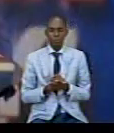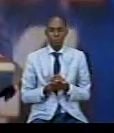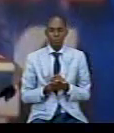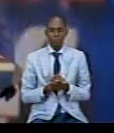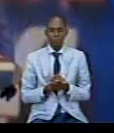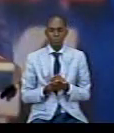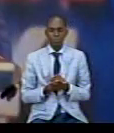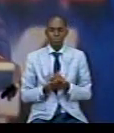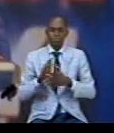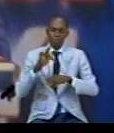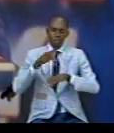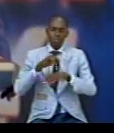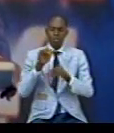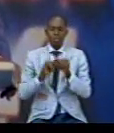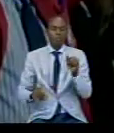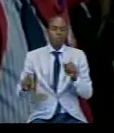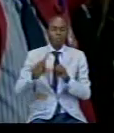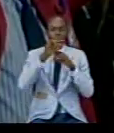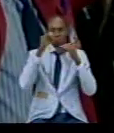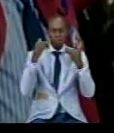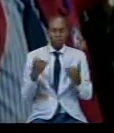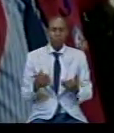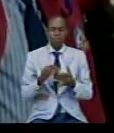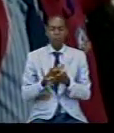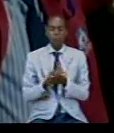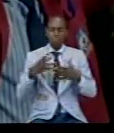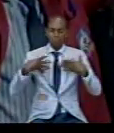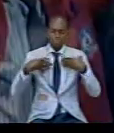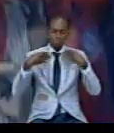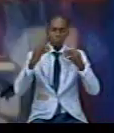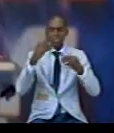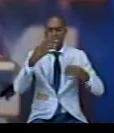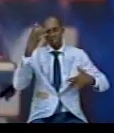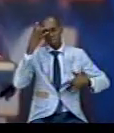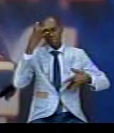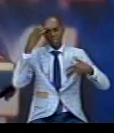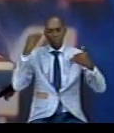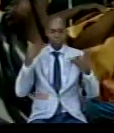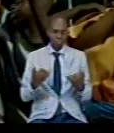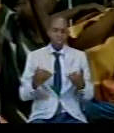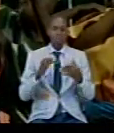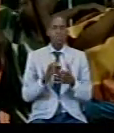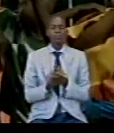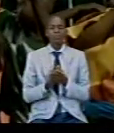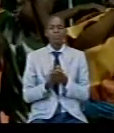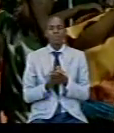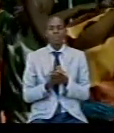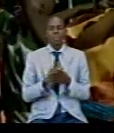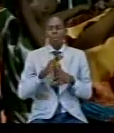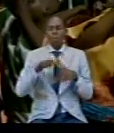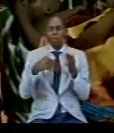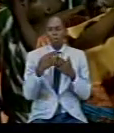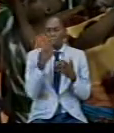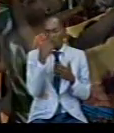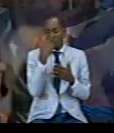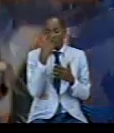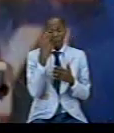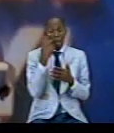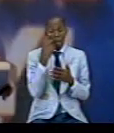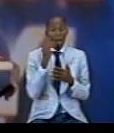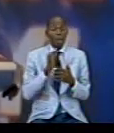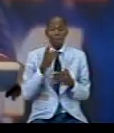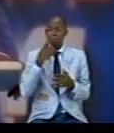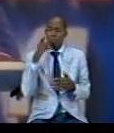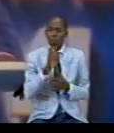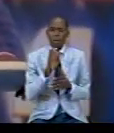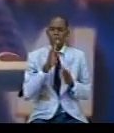Touch everyone now. Heal the sick right now. Those blind eyes I command be